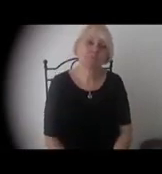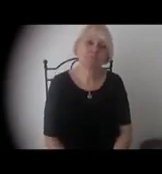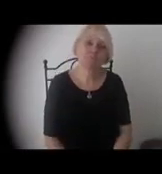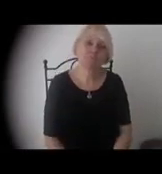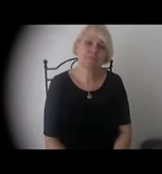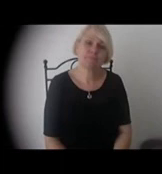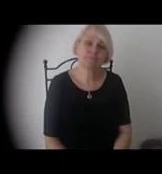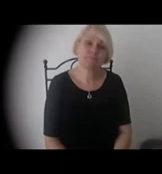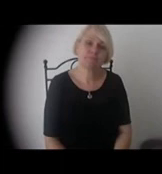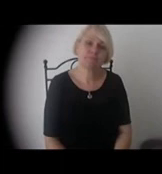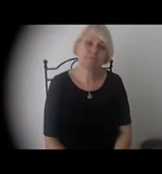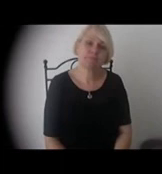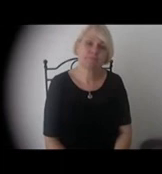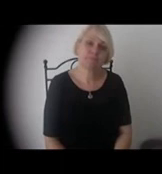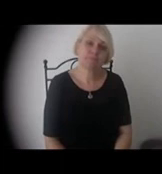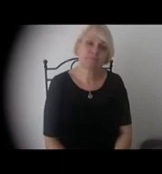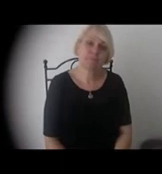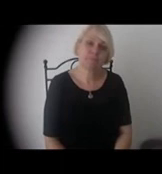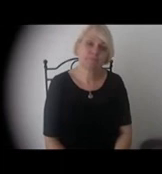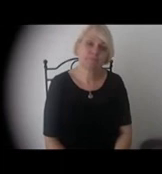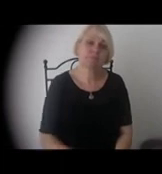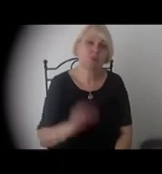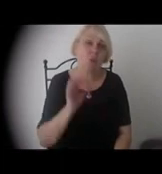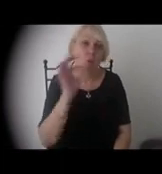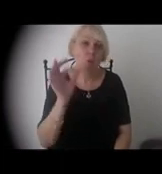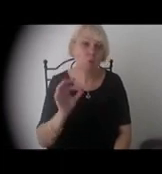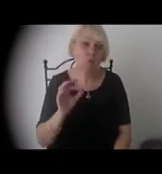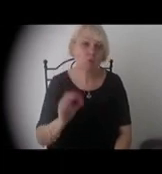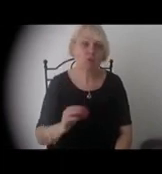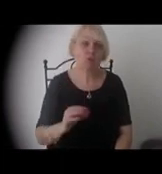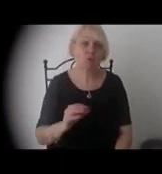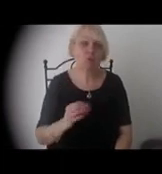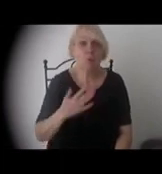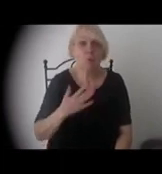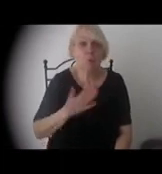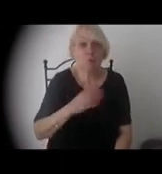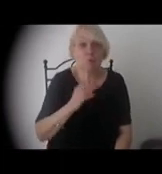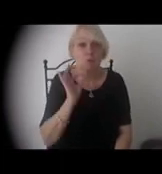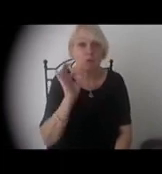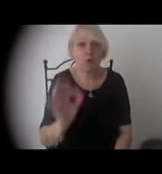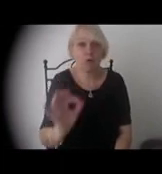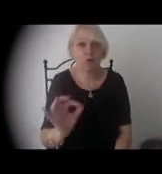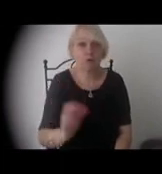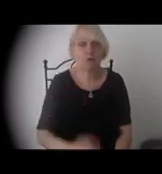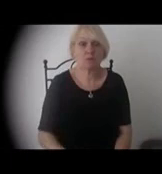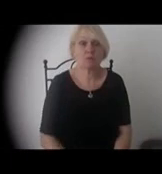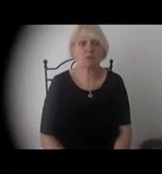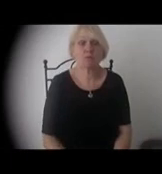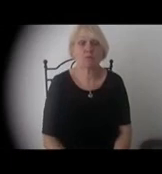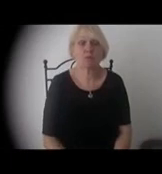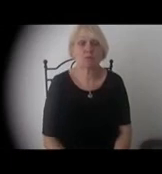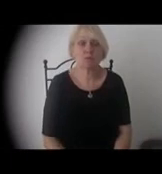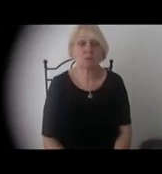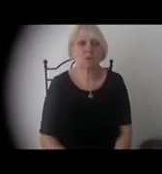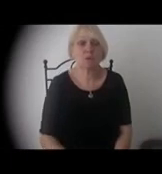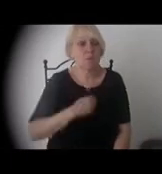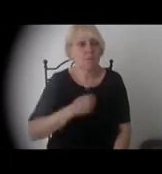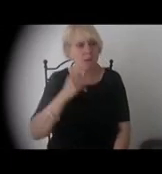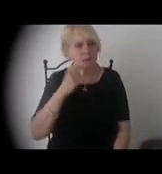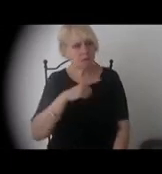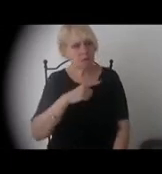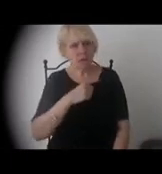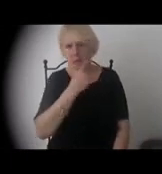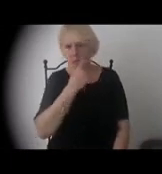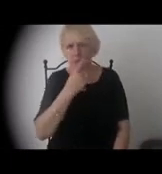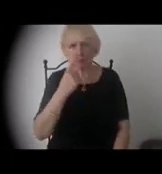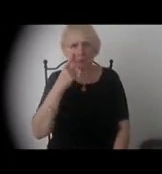timing. So there's one question here that I wanted to ask. It says here, my son has noticed that